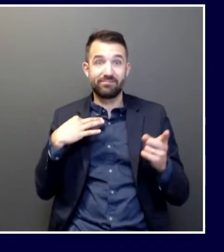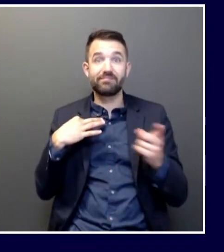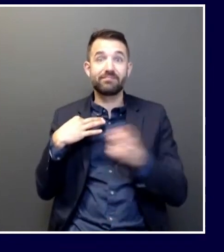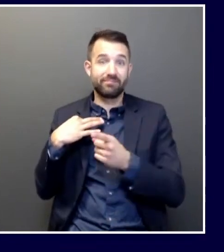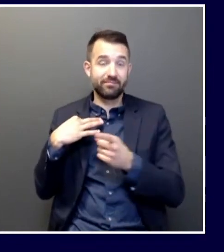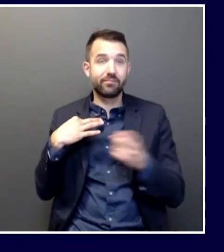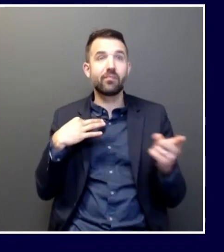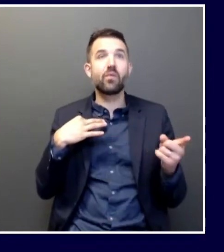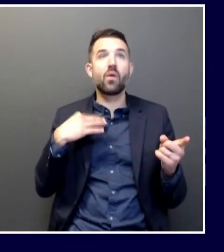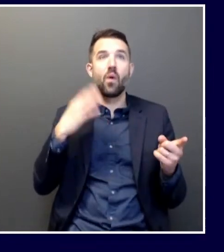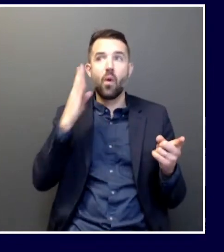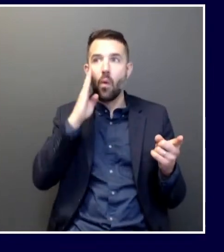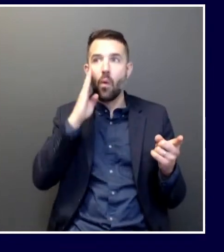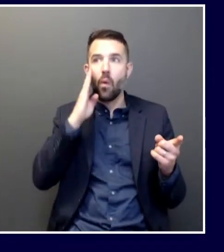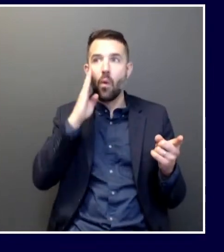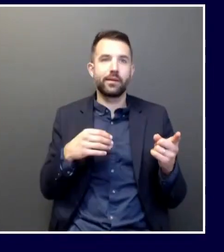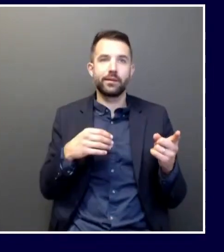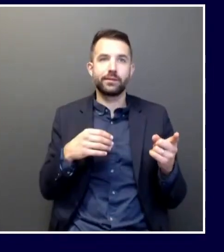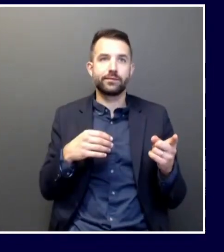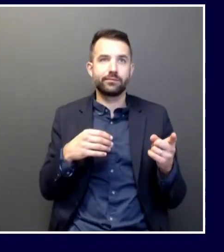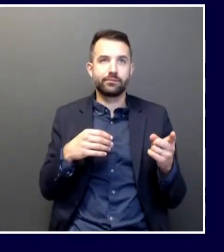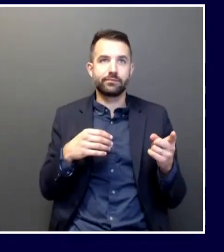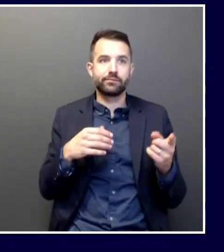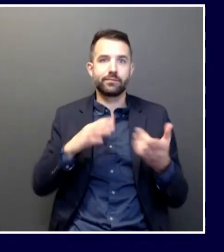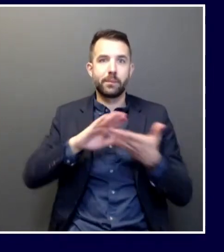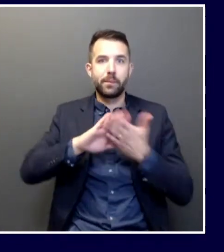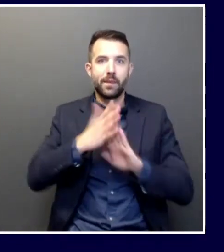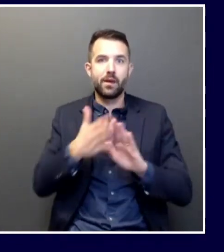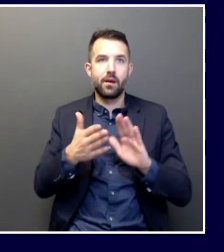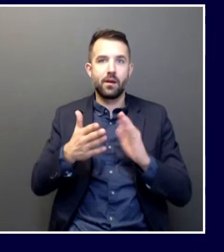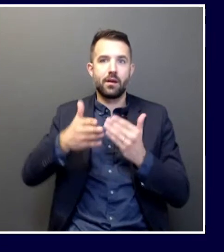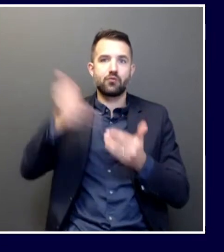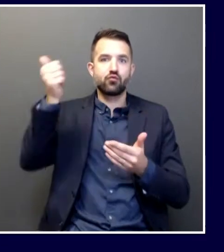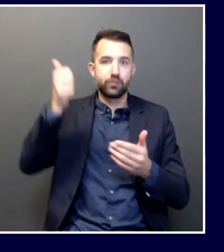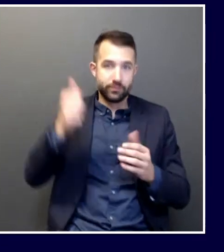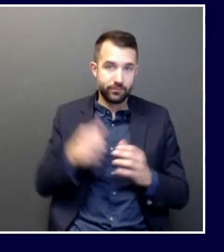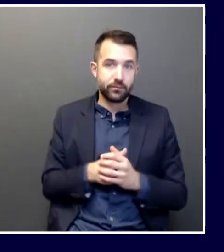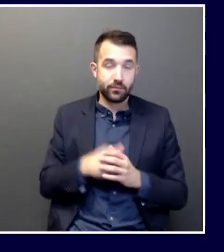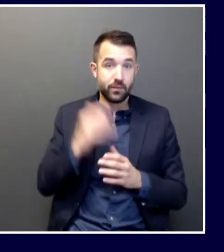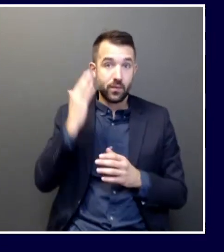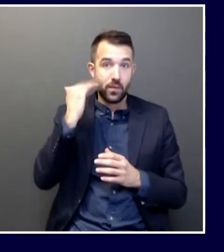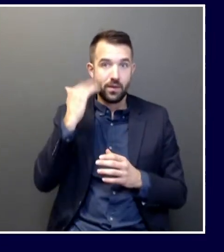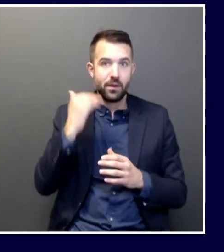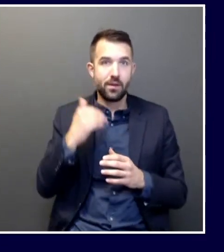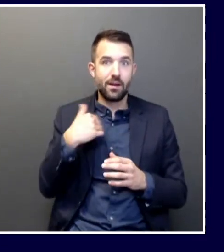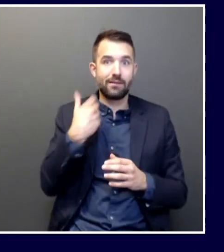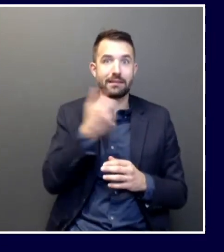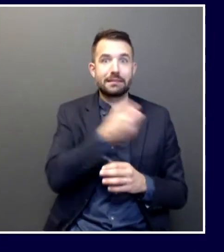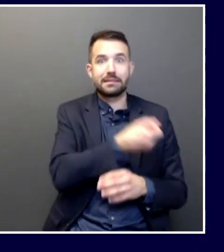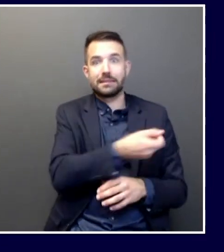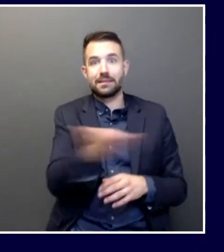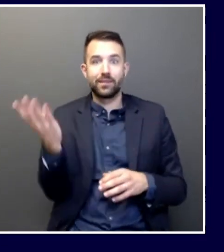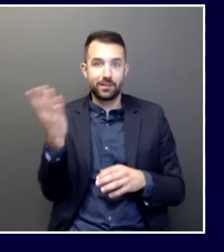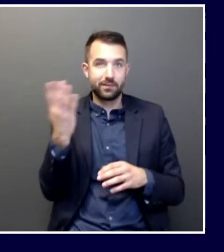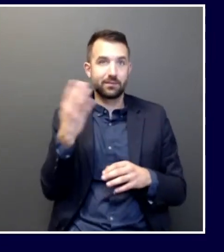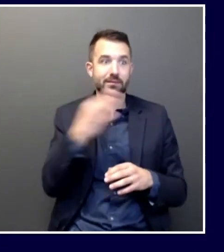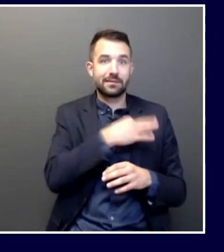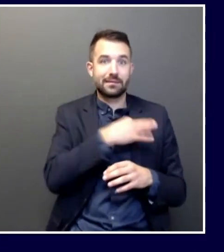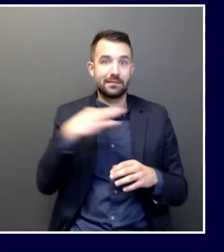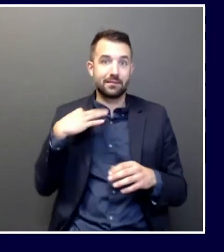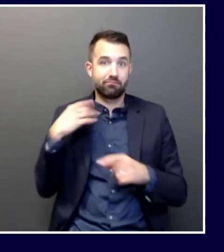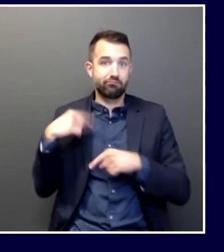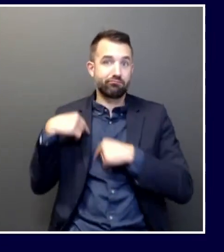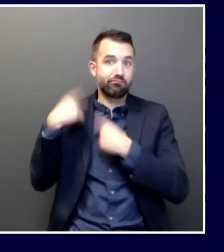vaccinated, because they've had so many workers who've had to go out for isolation or quarantine during this pandemic.